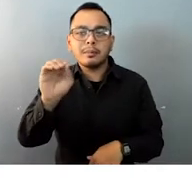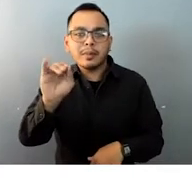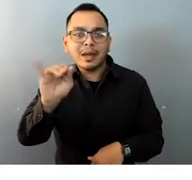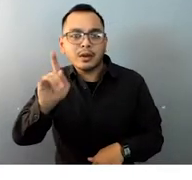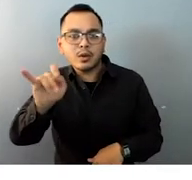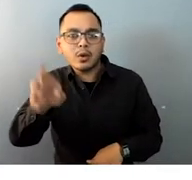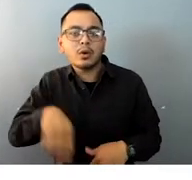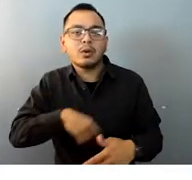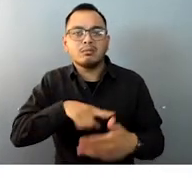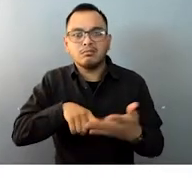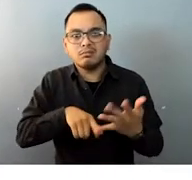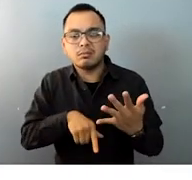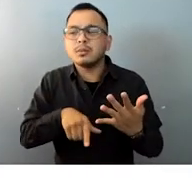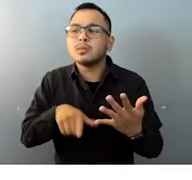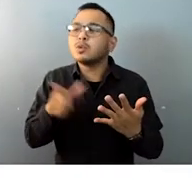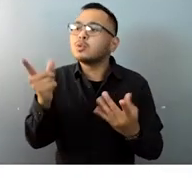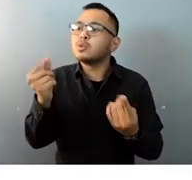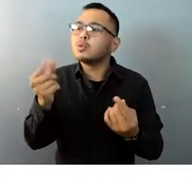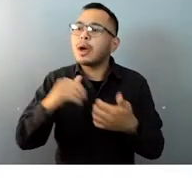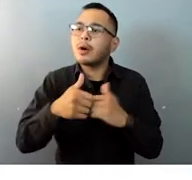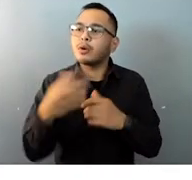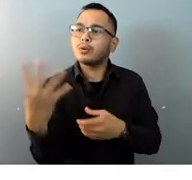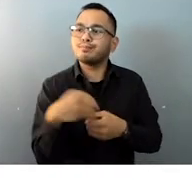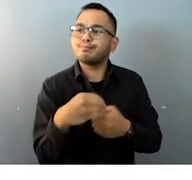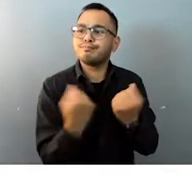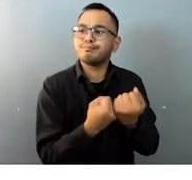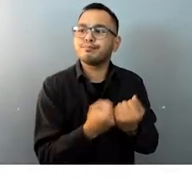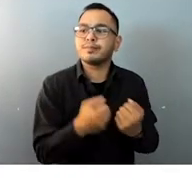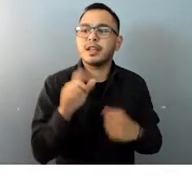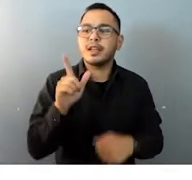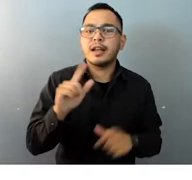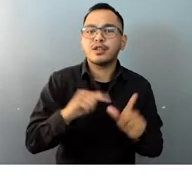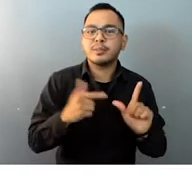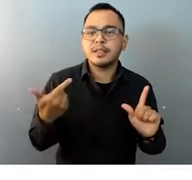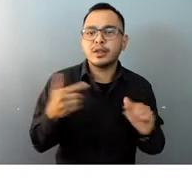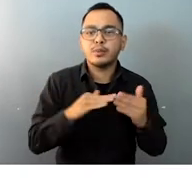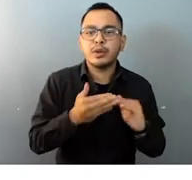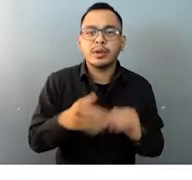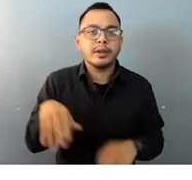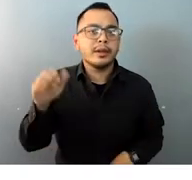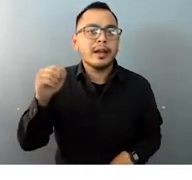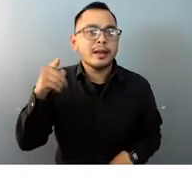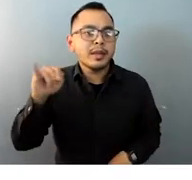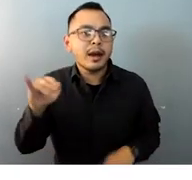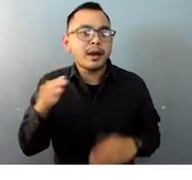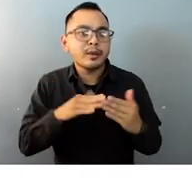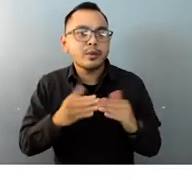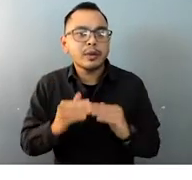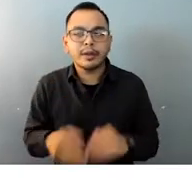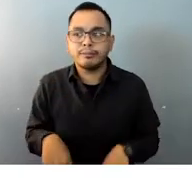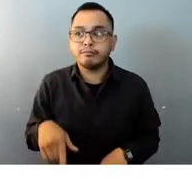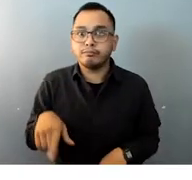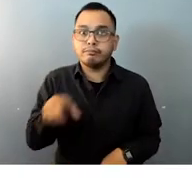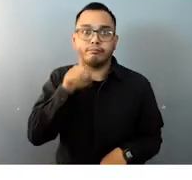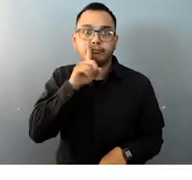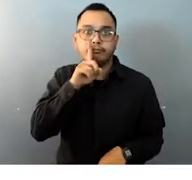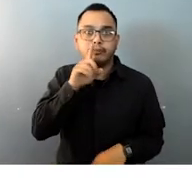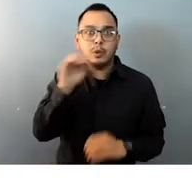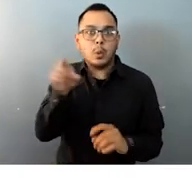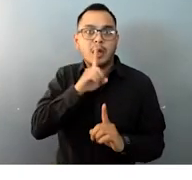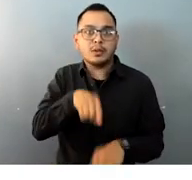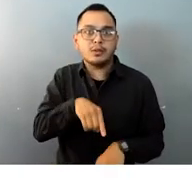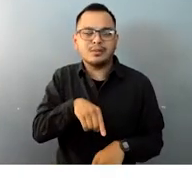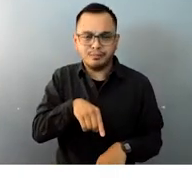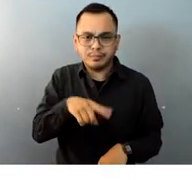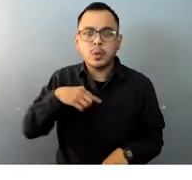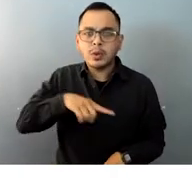for, XYZ position, what are you doing for the LGBTQ community? What are you doing for the AAPI community? And most people don't have